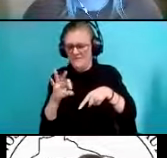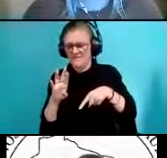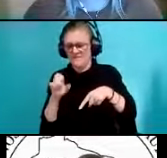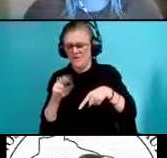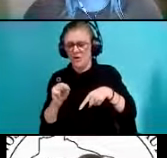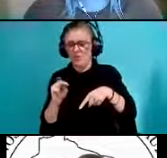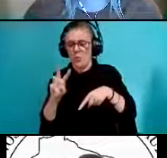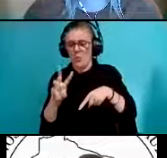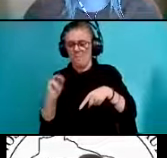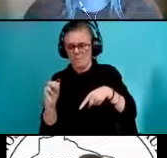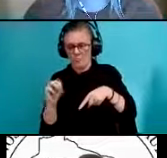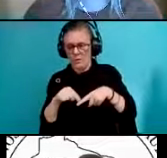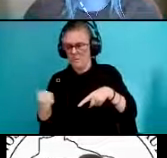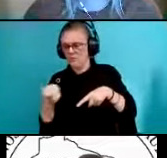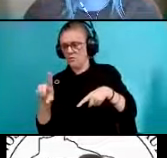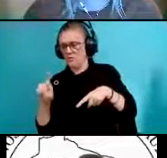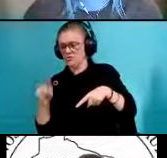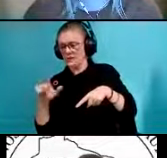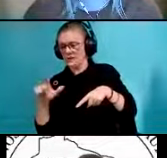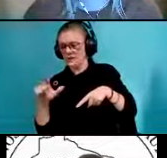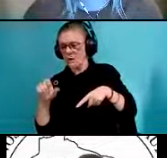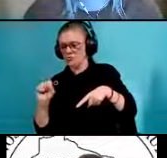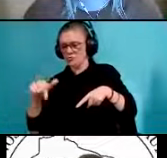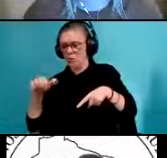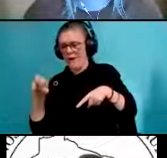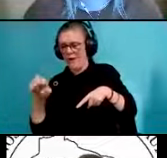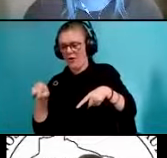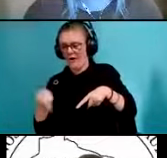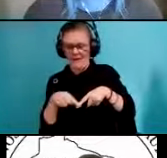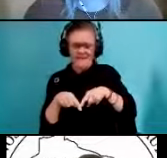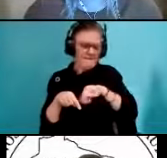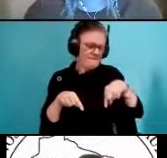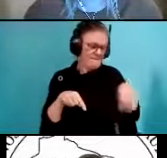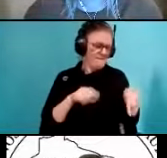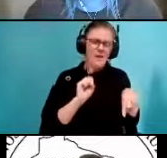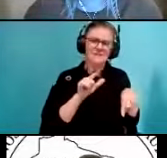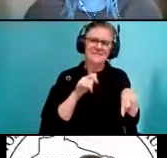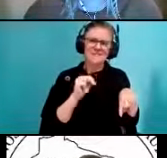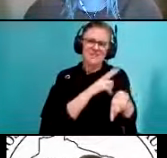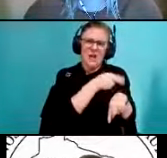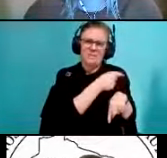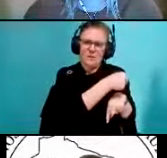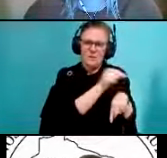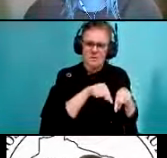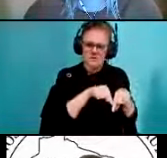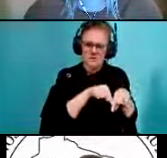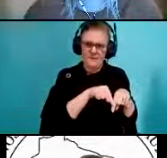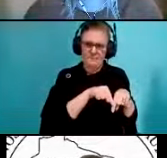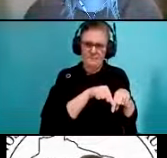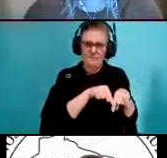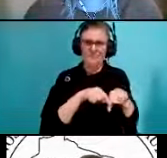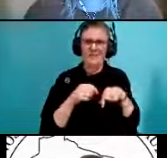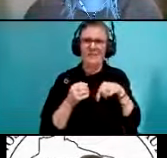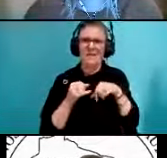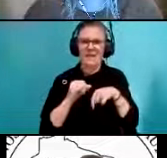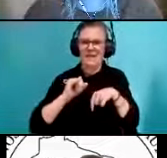over to Drexeltown Square in Oak Creek, and down to Ascension Hospital in Franklin. And the dash line you see on your